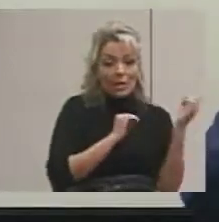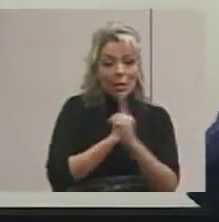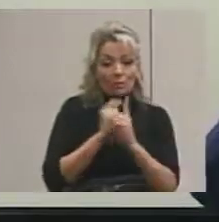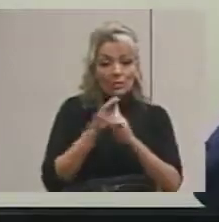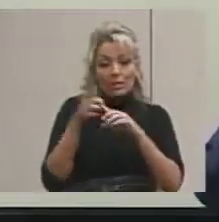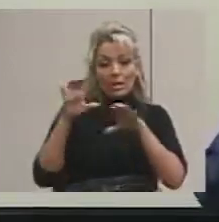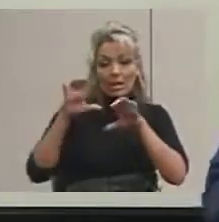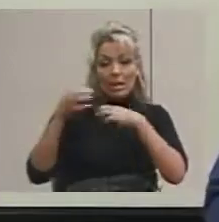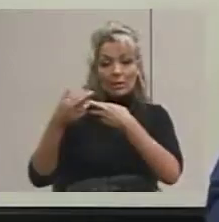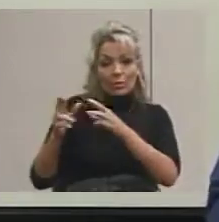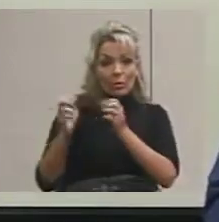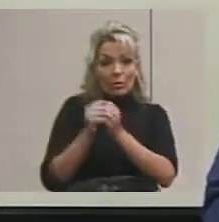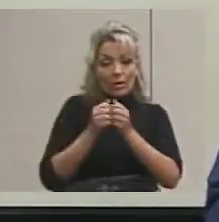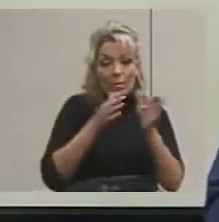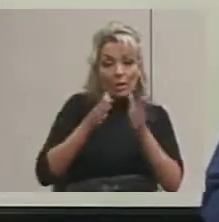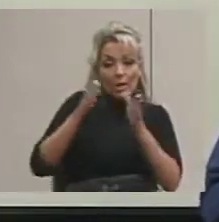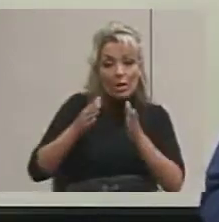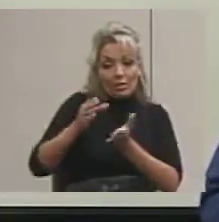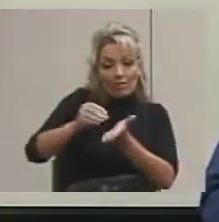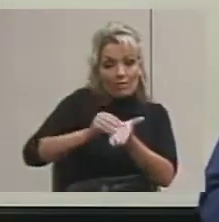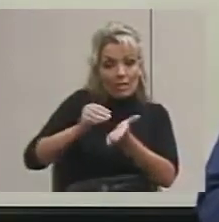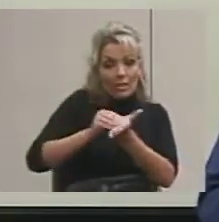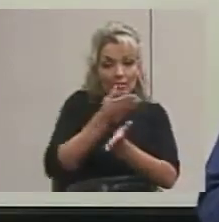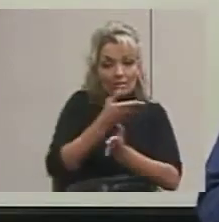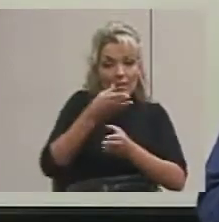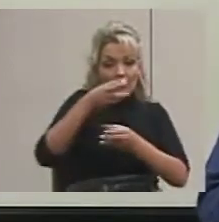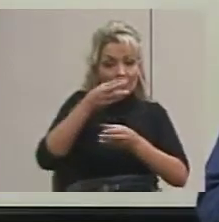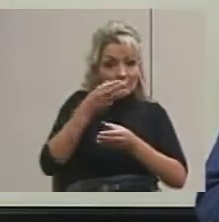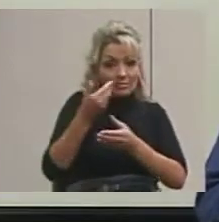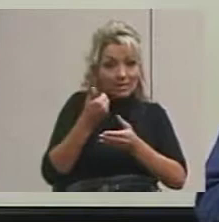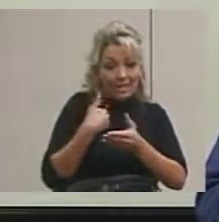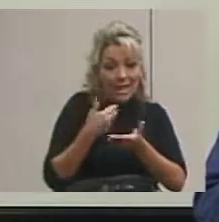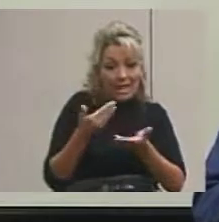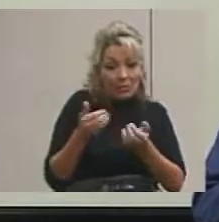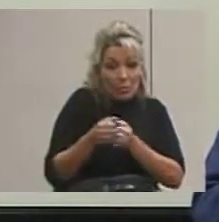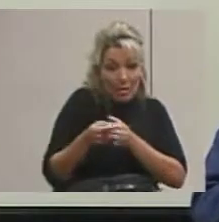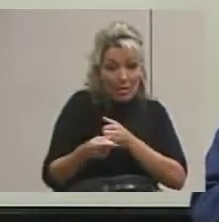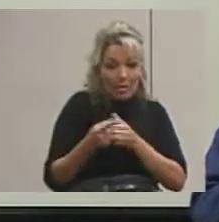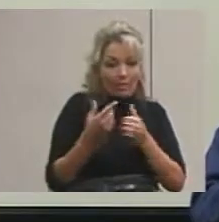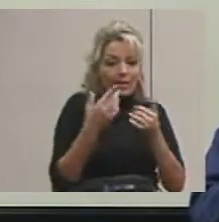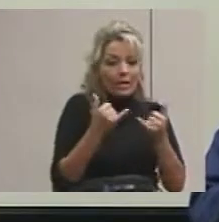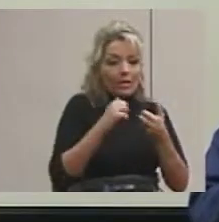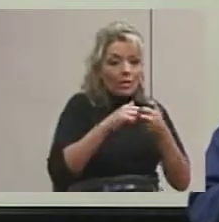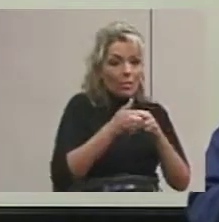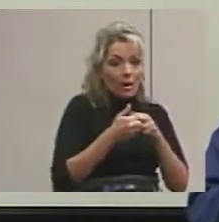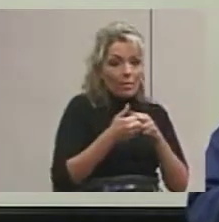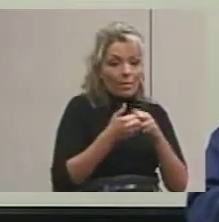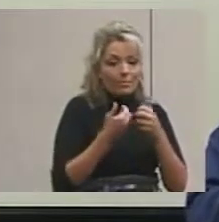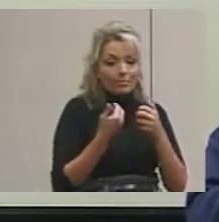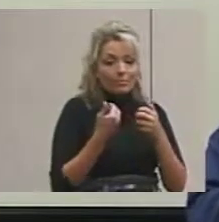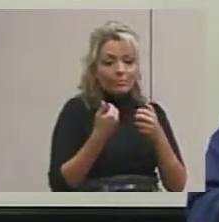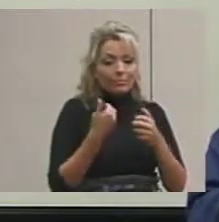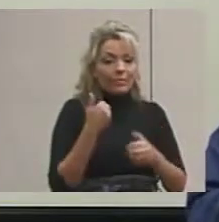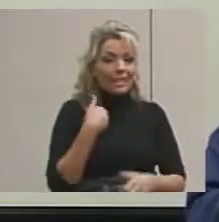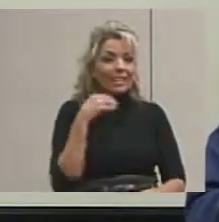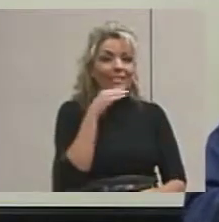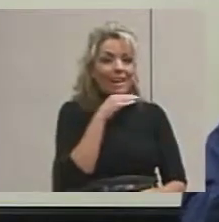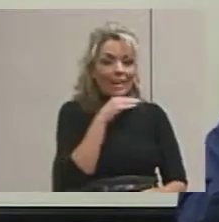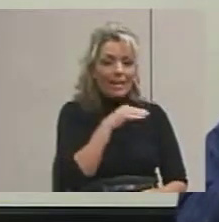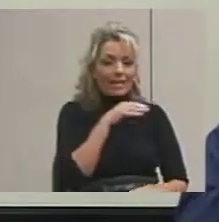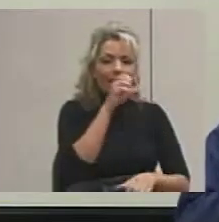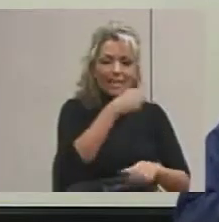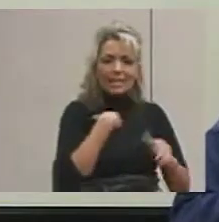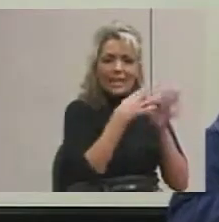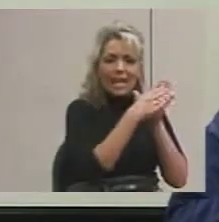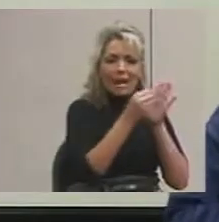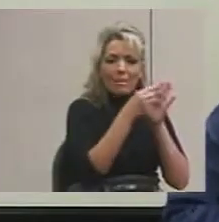out, with the stuff in his hands. Now the problem is we're having this issue of lying about, yes, I copied it from the board and I have no homework. So now we're to